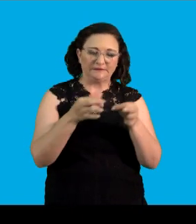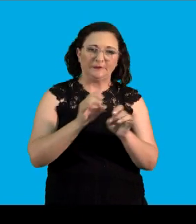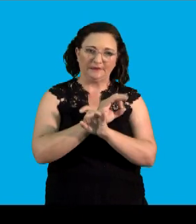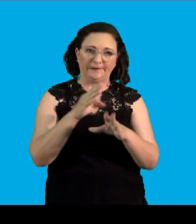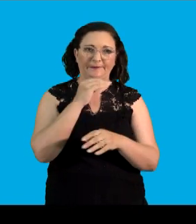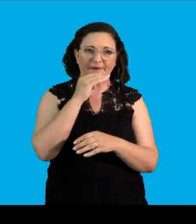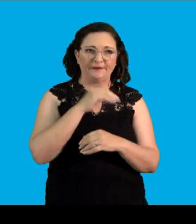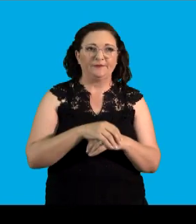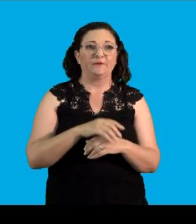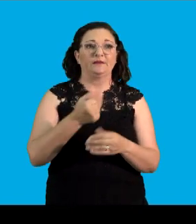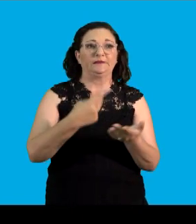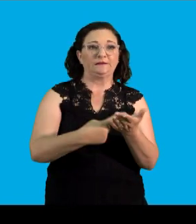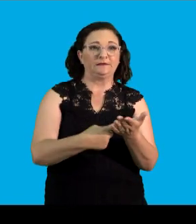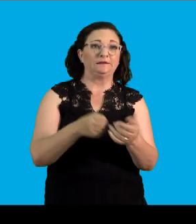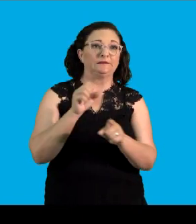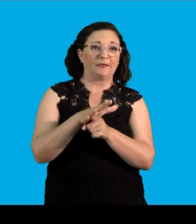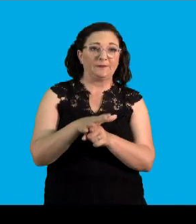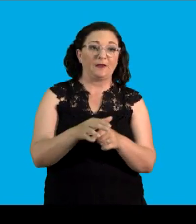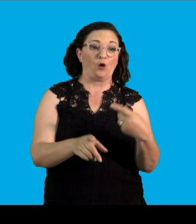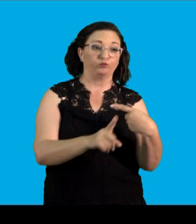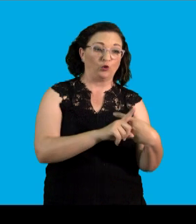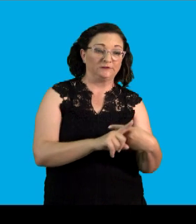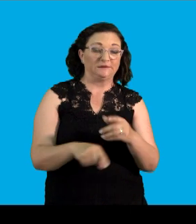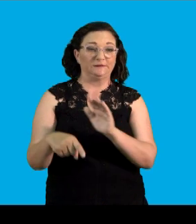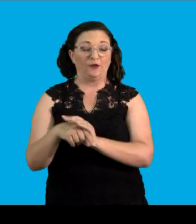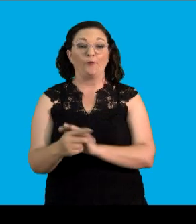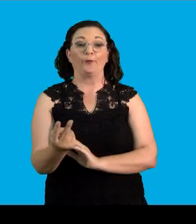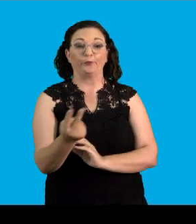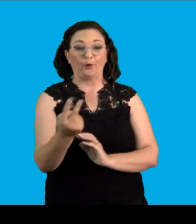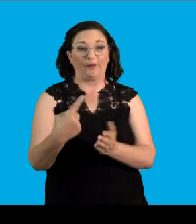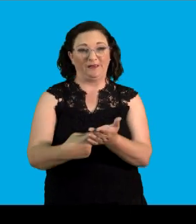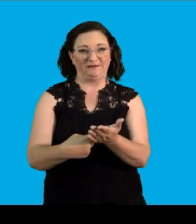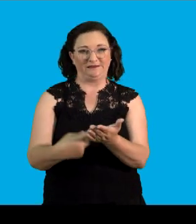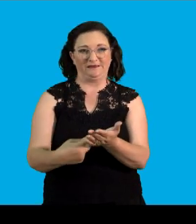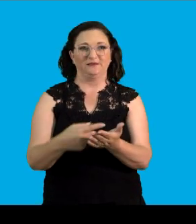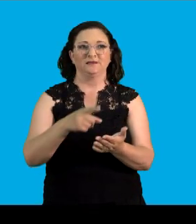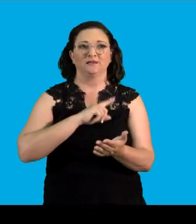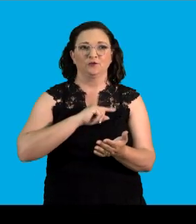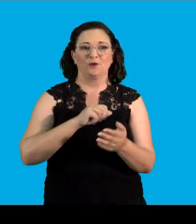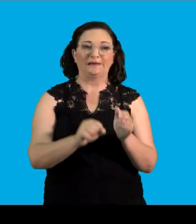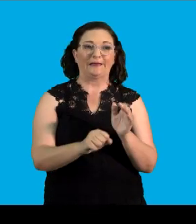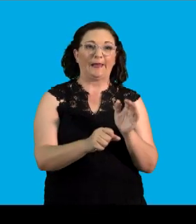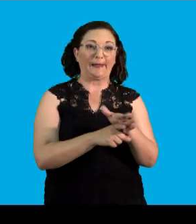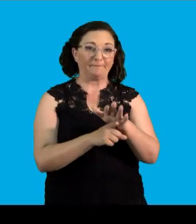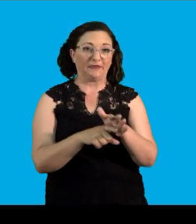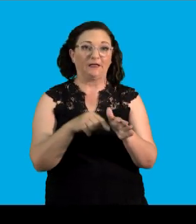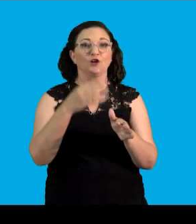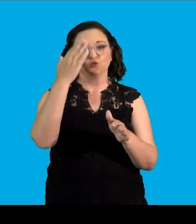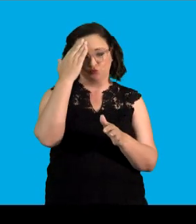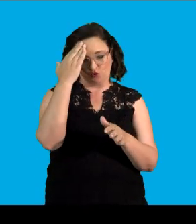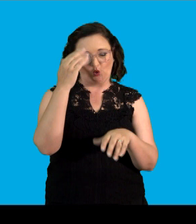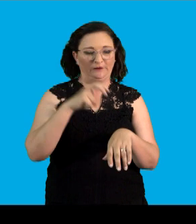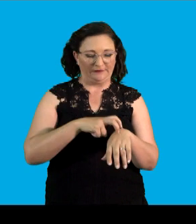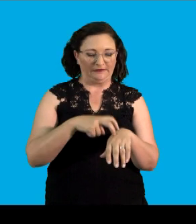the impact, you need to supply positives and or negatives. The minute you see the word impact, just know you have to give